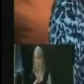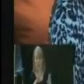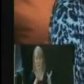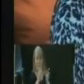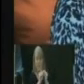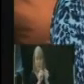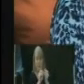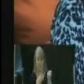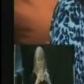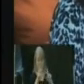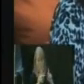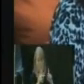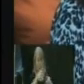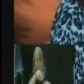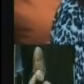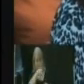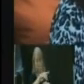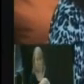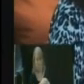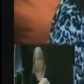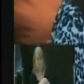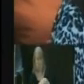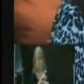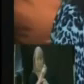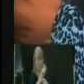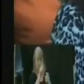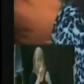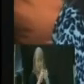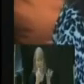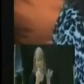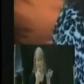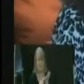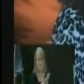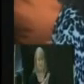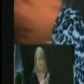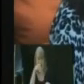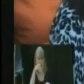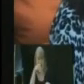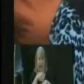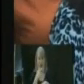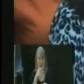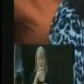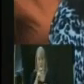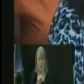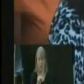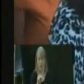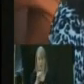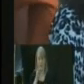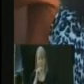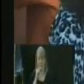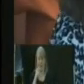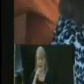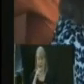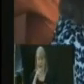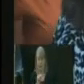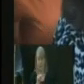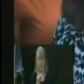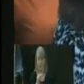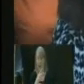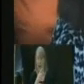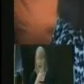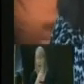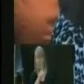support people to specifically discuss the needs at Green Magnet, and they were great